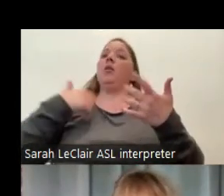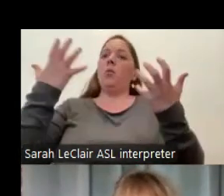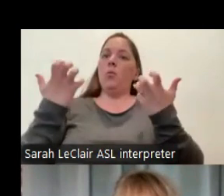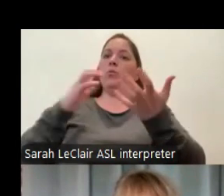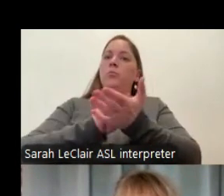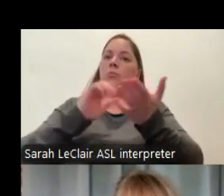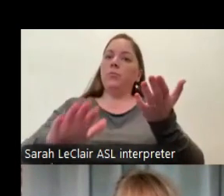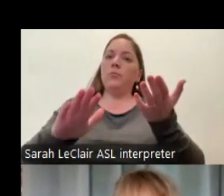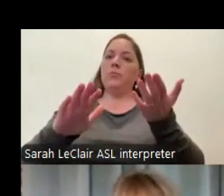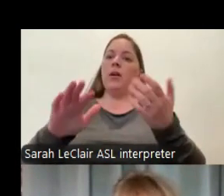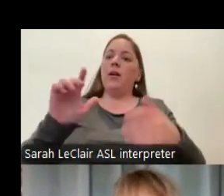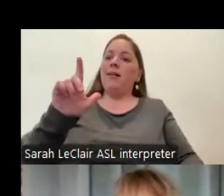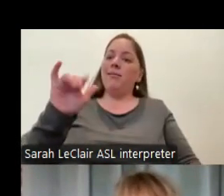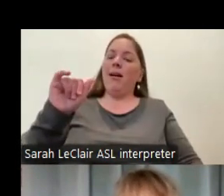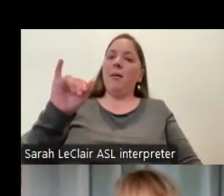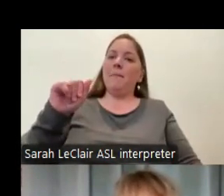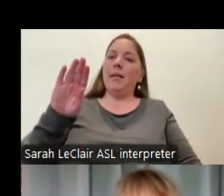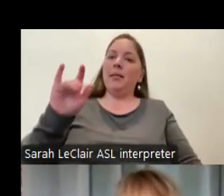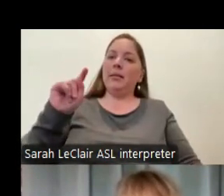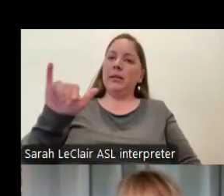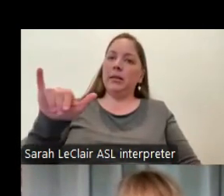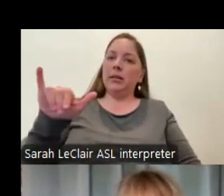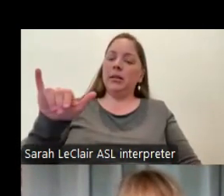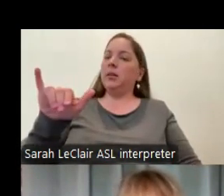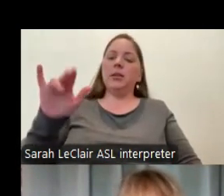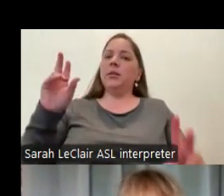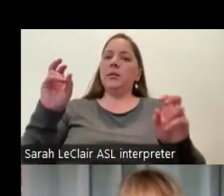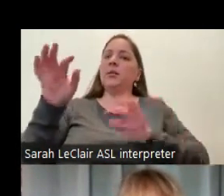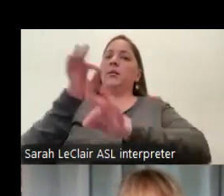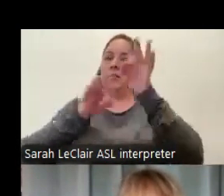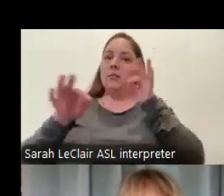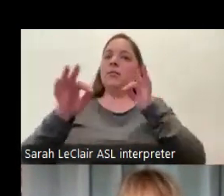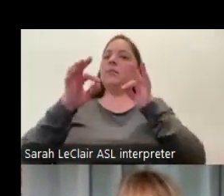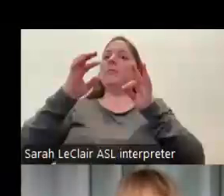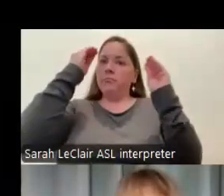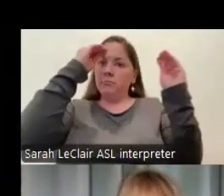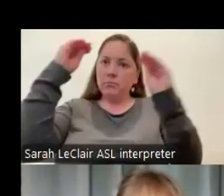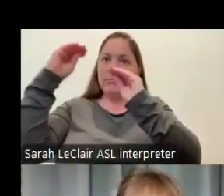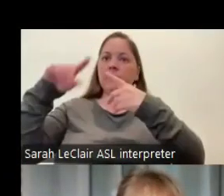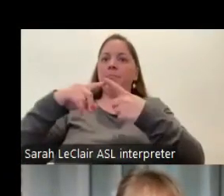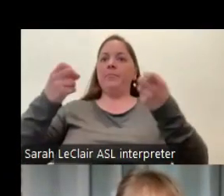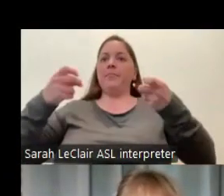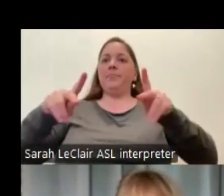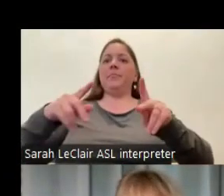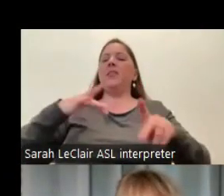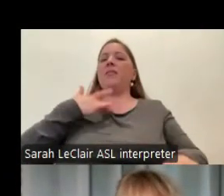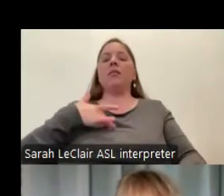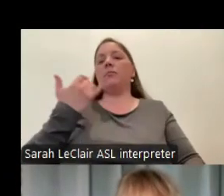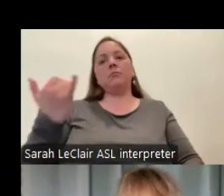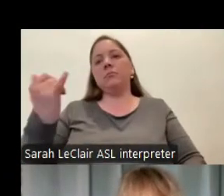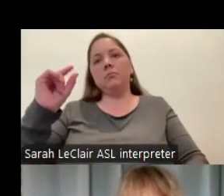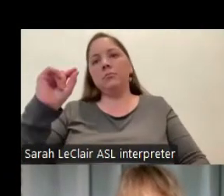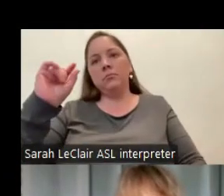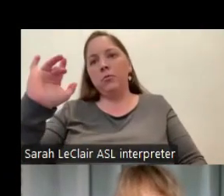off of individuals with disabilities and replace it with the word opportunity. Because I feel now in the 21st century, there is